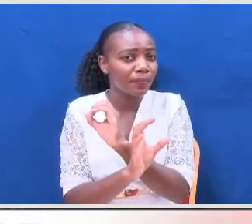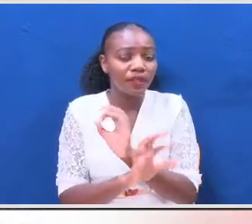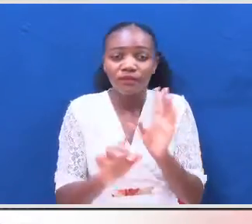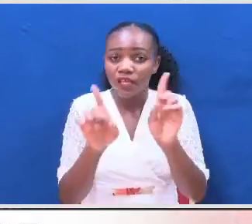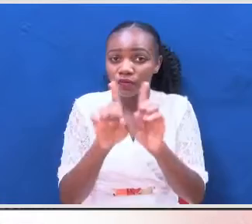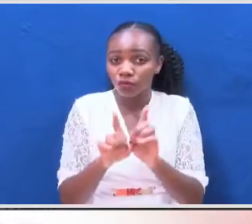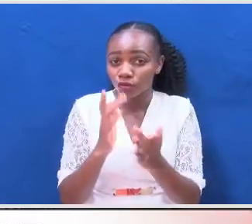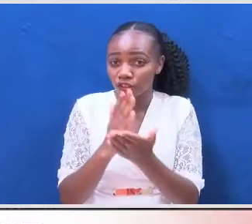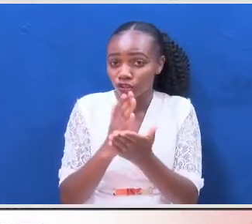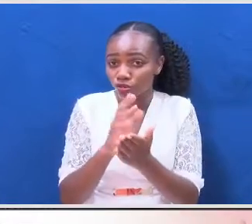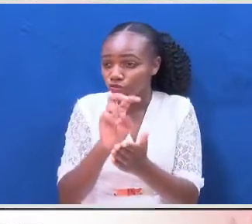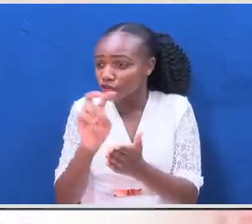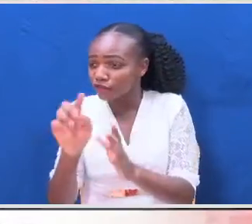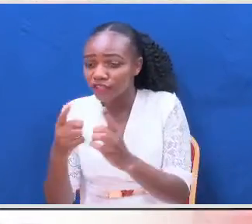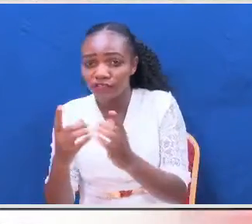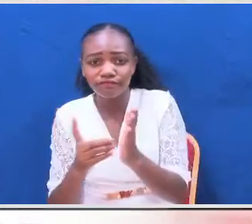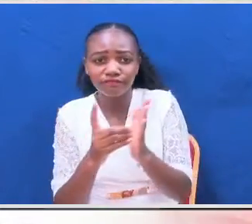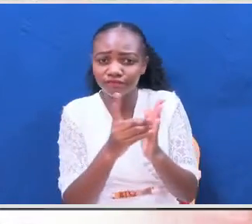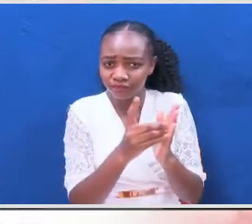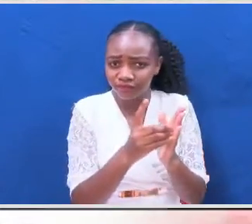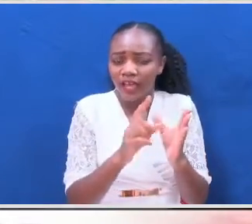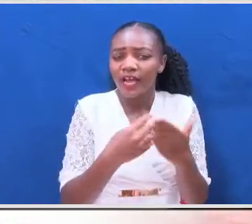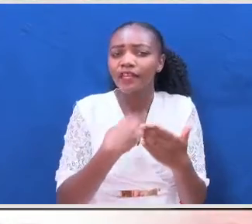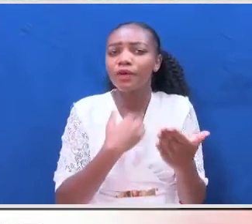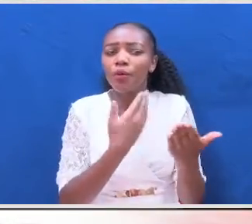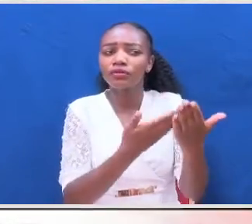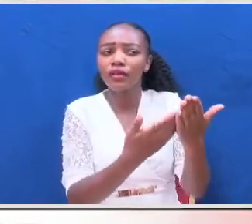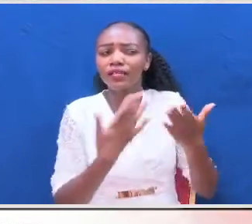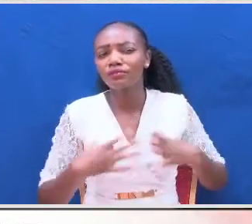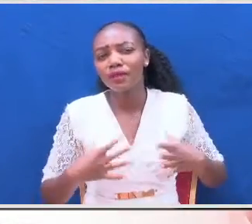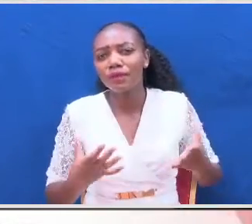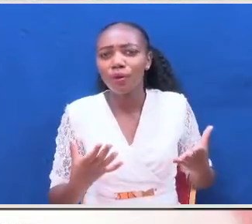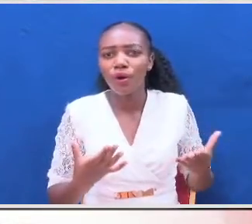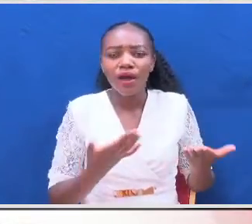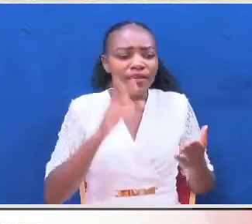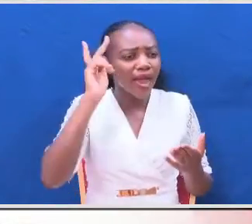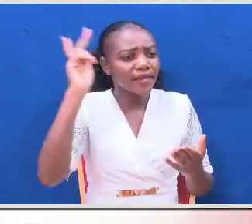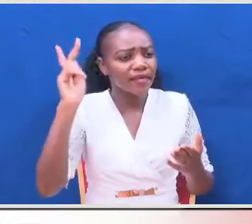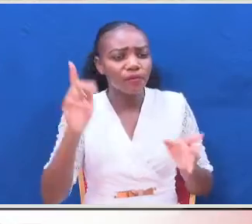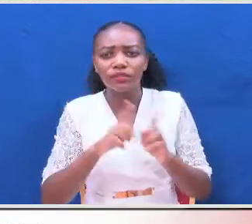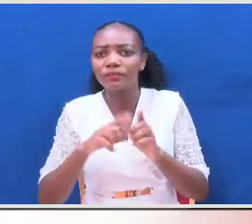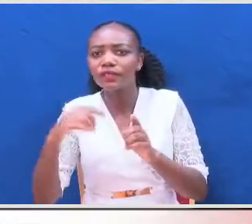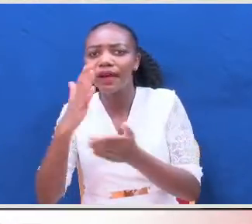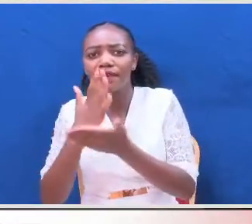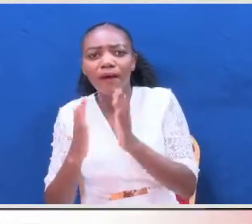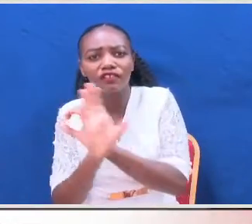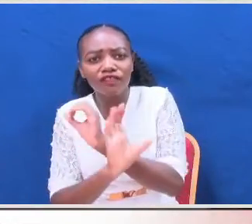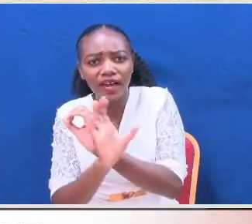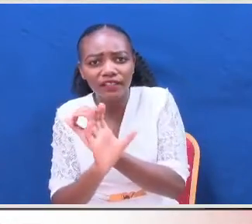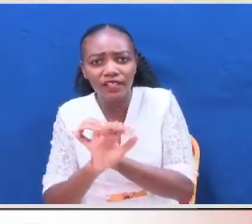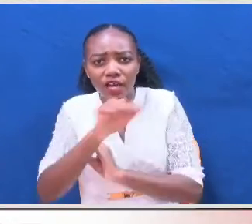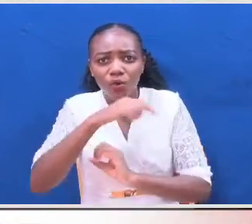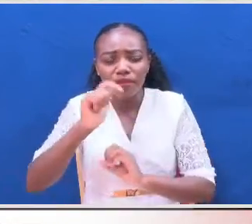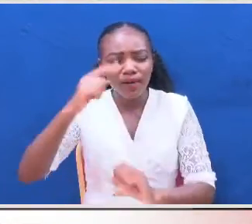are suffering because of lack of peace. And I want to appeal to the people, not only of Kiambu, but the entire country, that we have